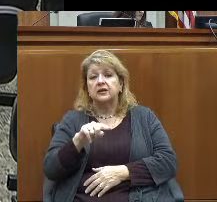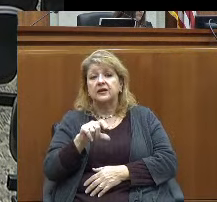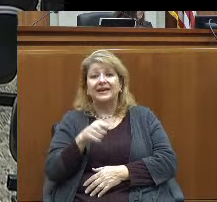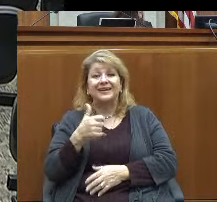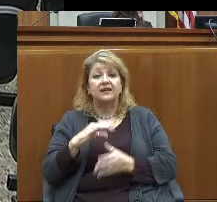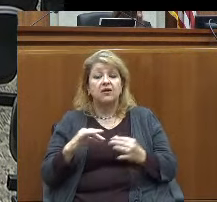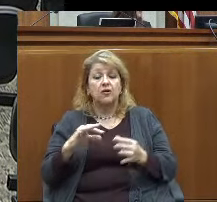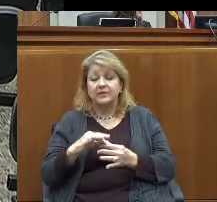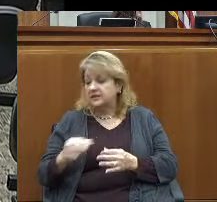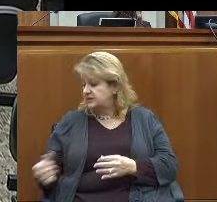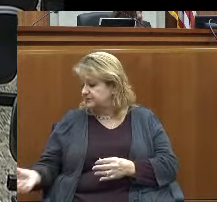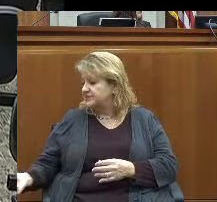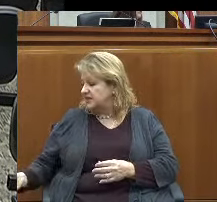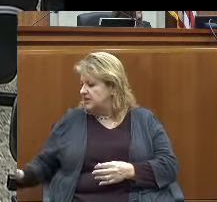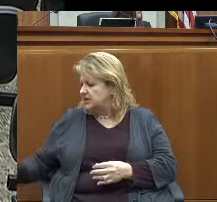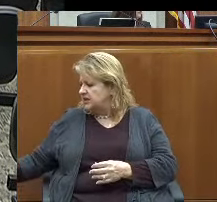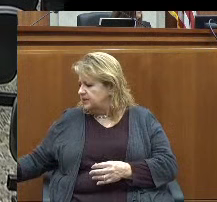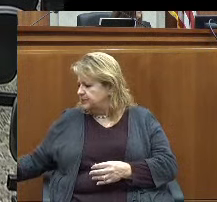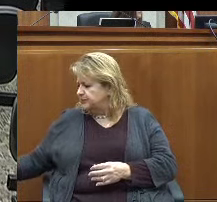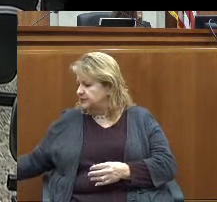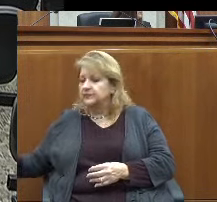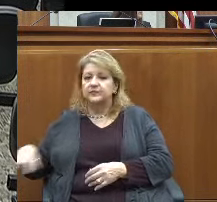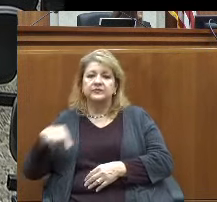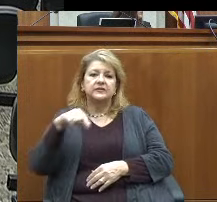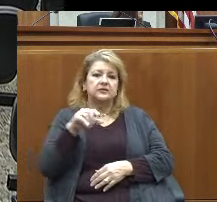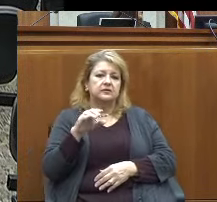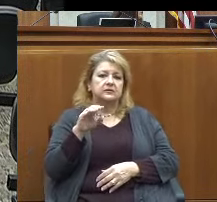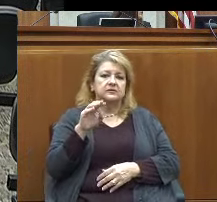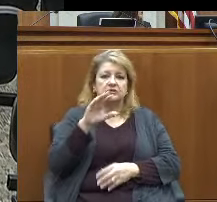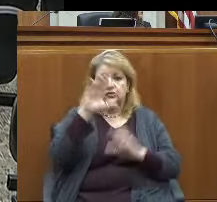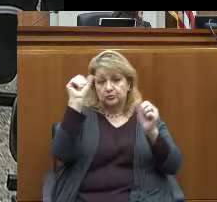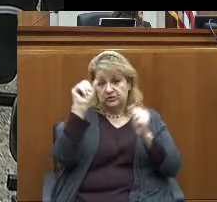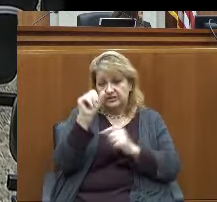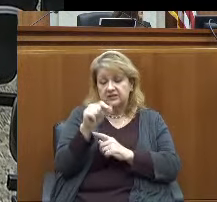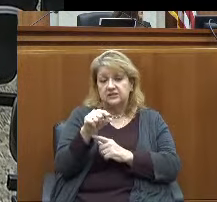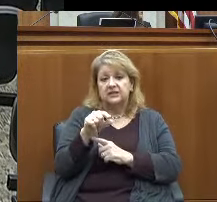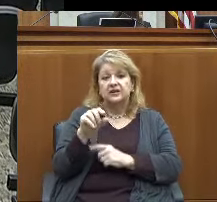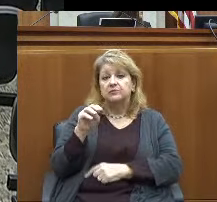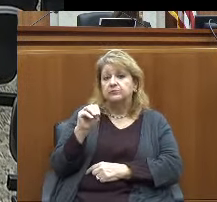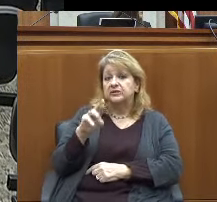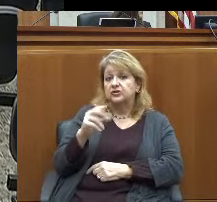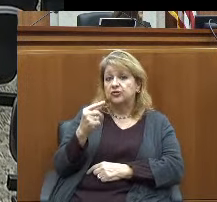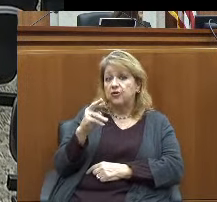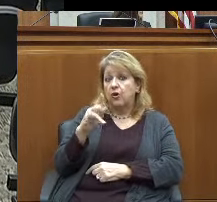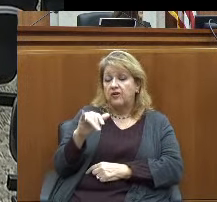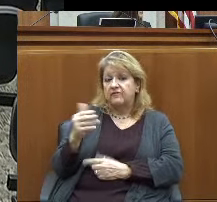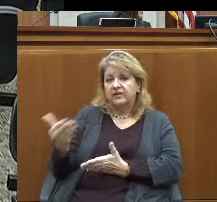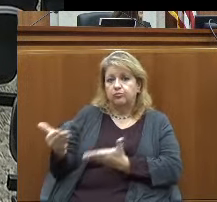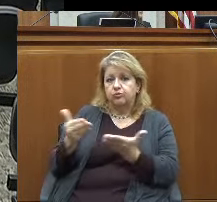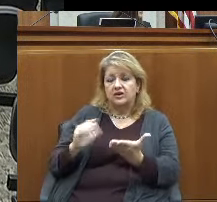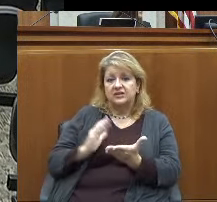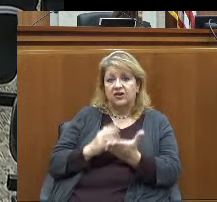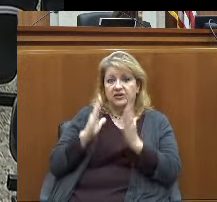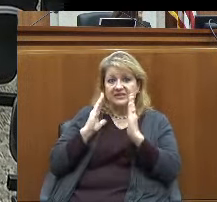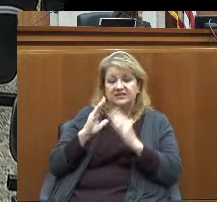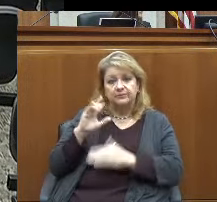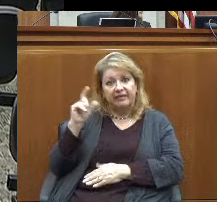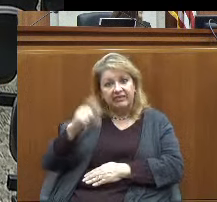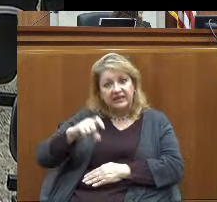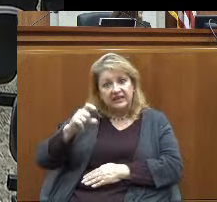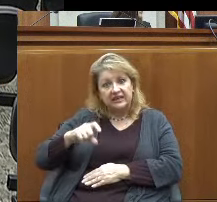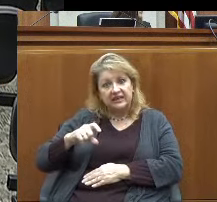Any comment? Yeah, so this is an item that Mr. Garvey actually brought to our attention several months back around the